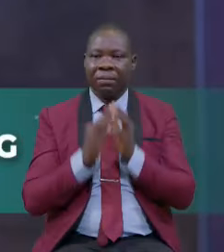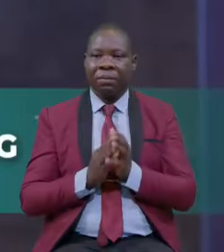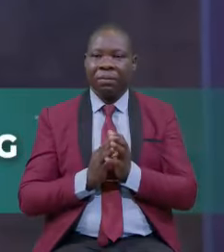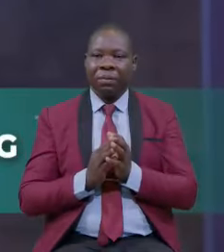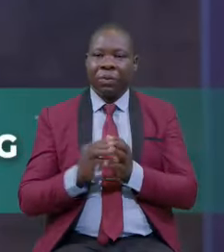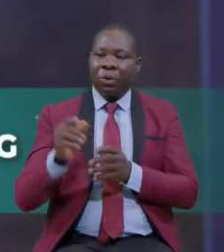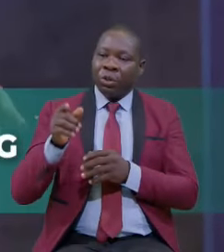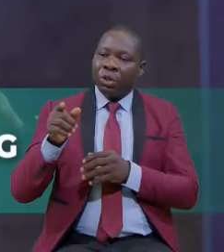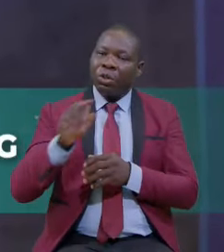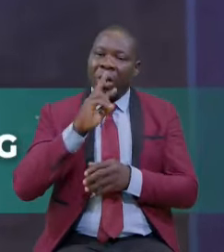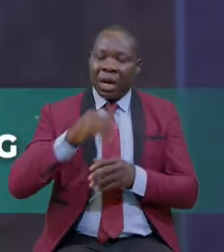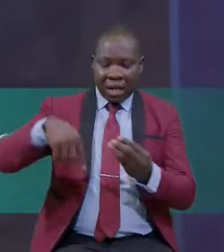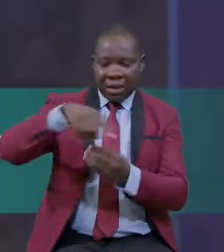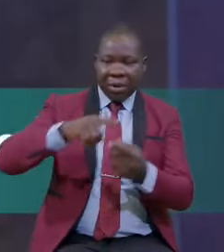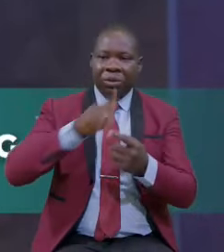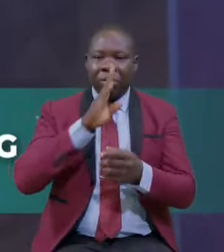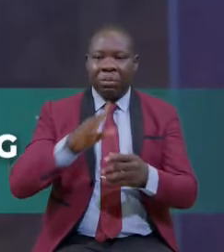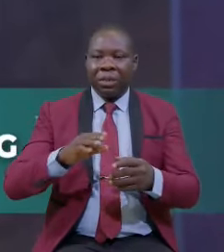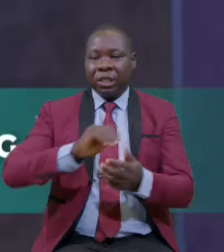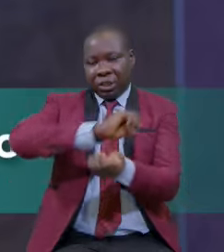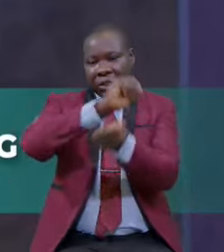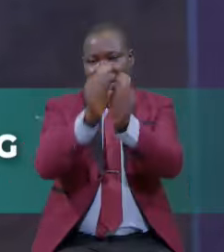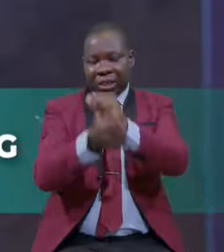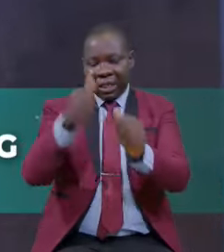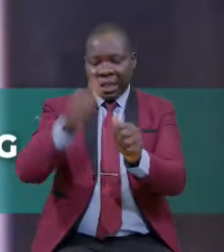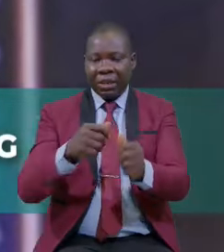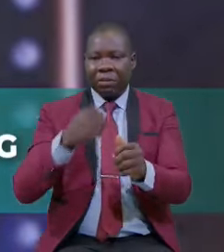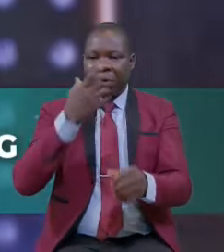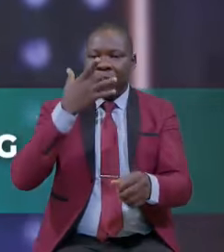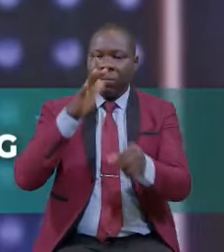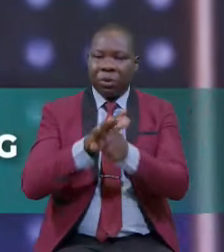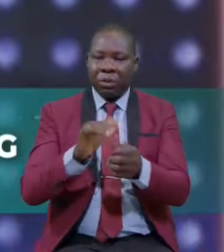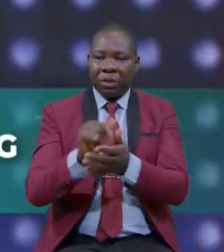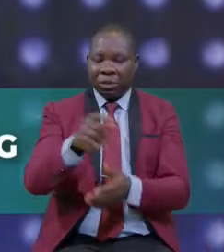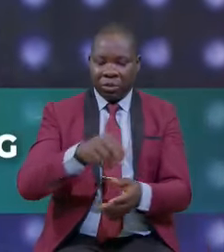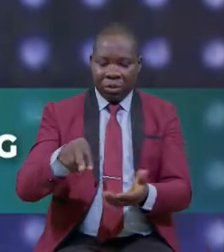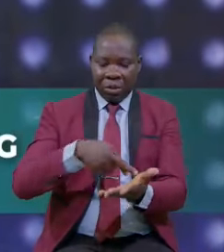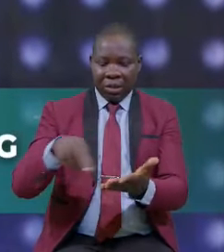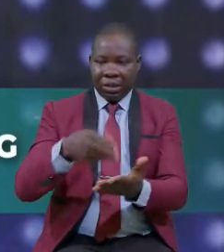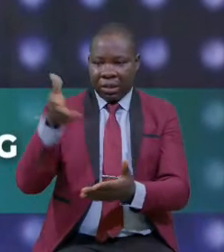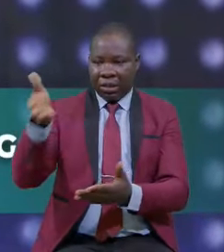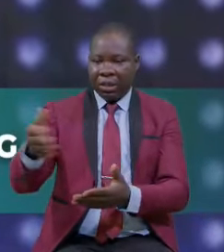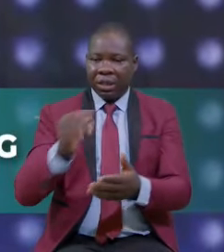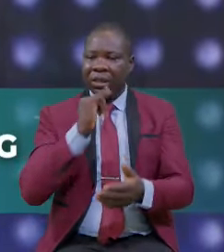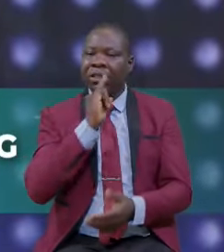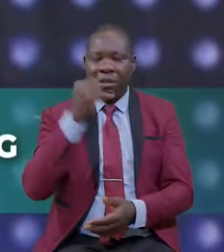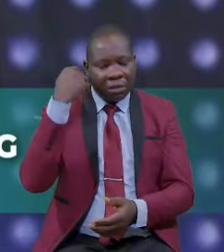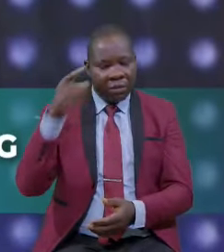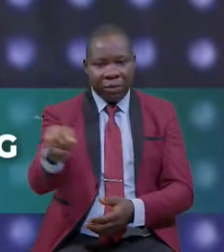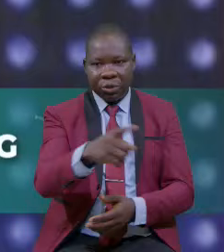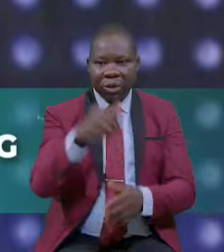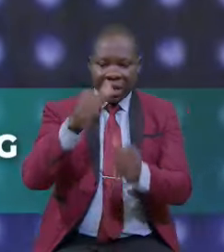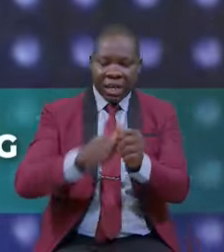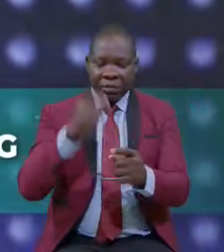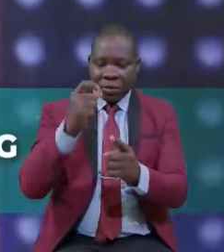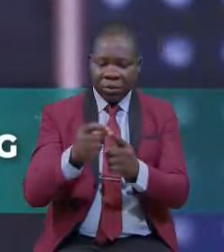be changed. And every promise you read there is for you. Every provision you read there is for you. Every word you read there is